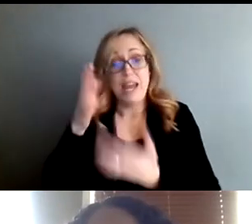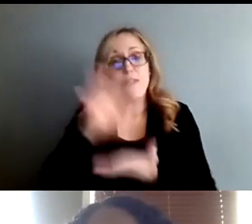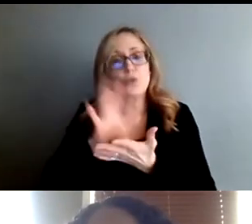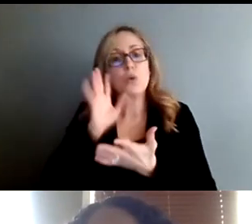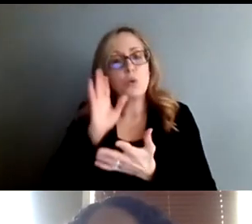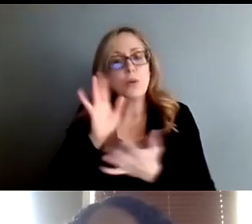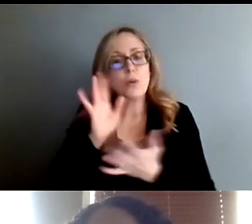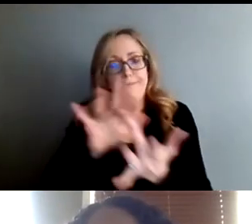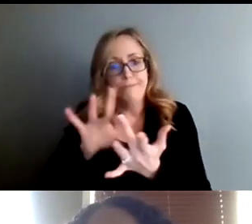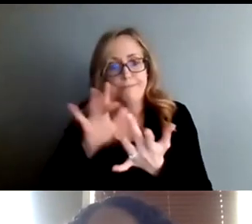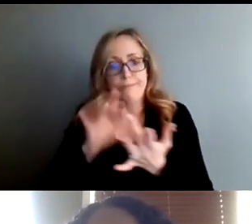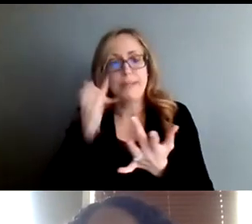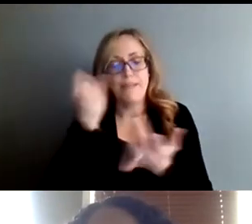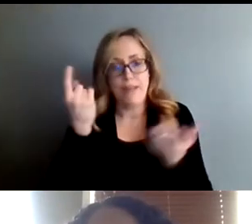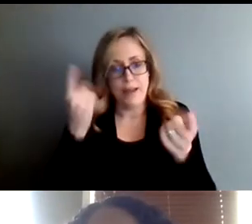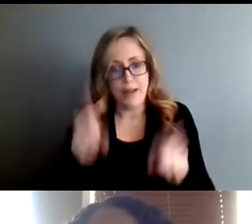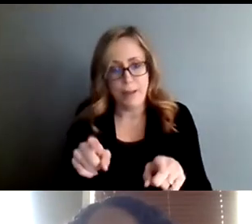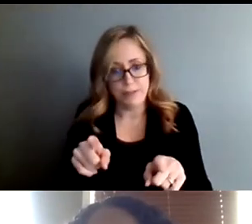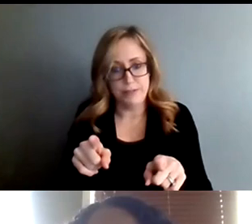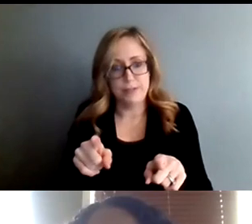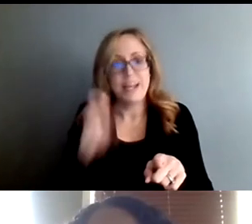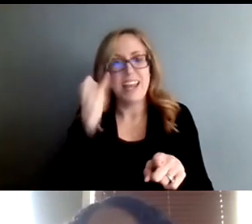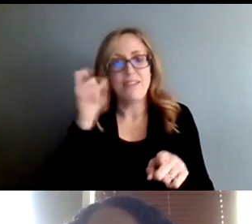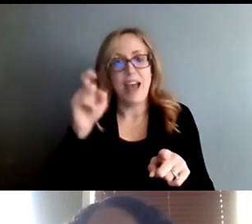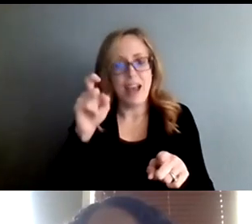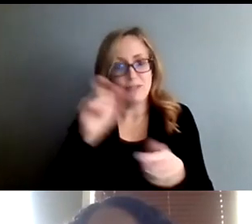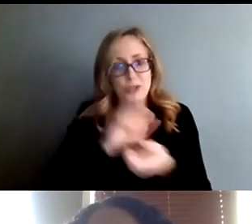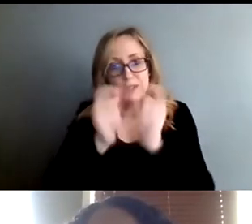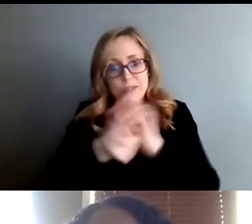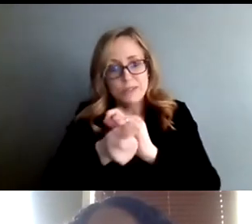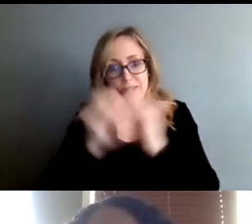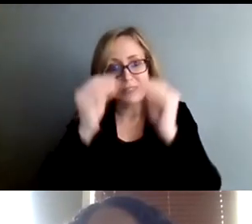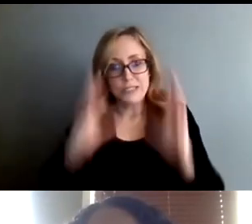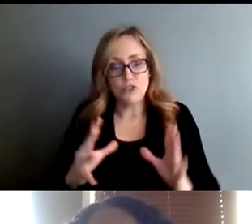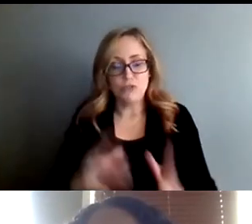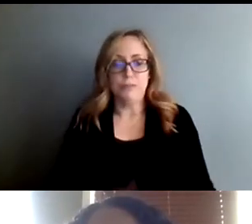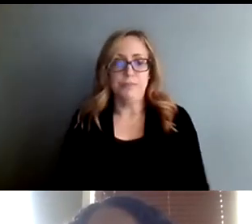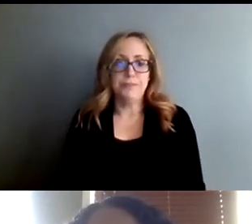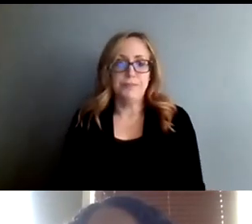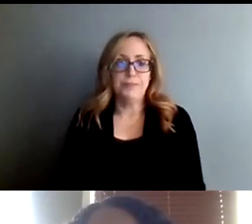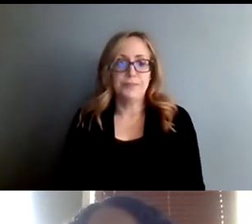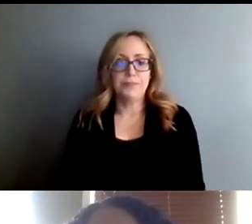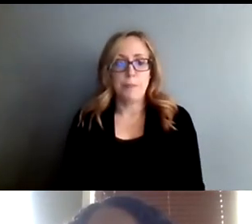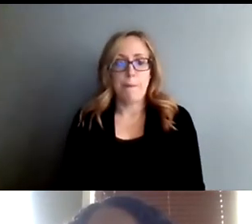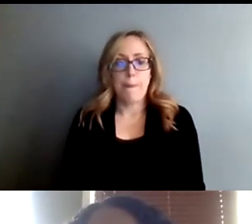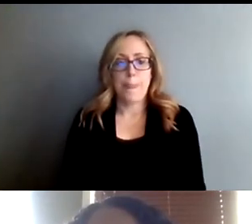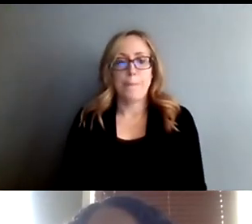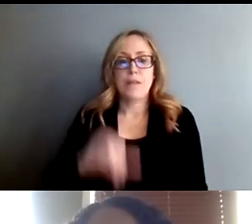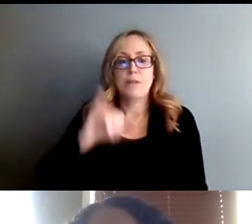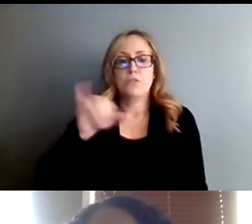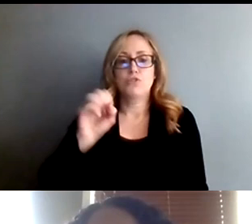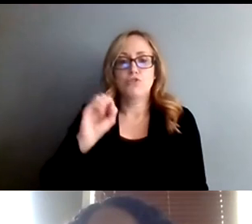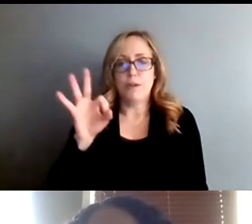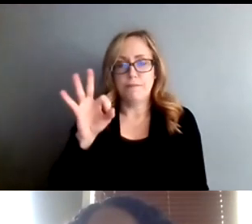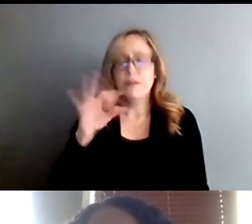to you if for some reason it's unavoidable to keep those rosters consistent. We've received a couple questions